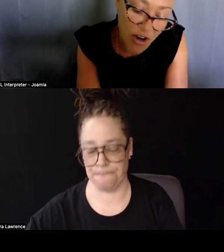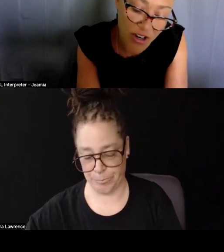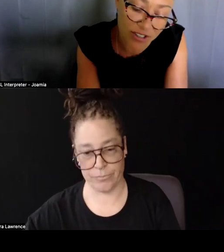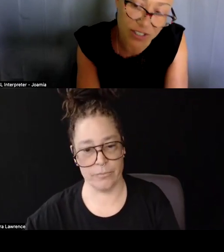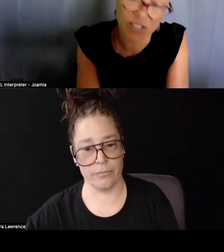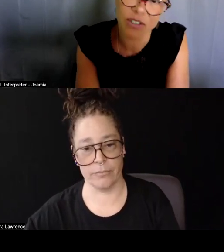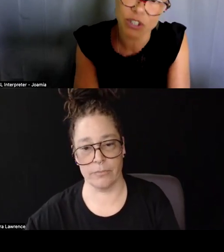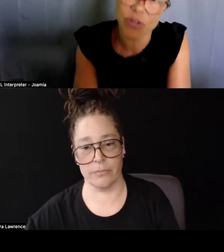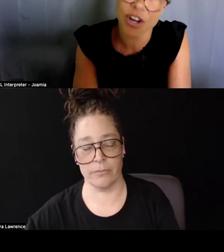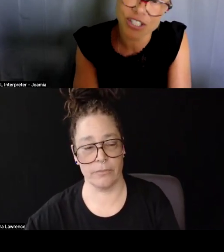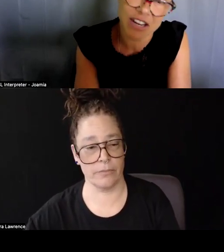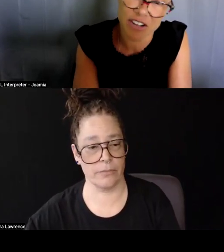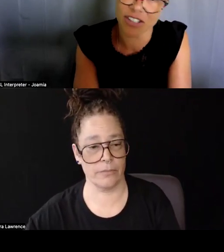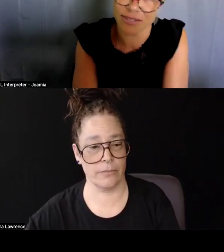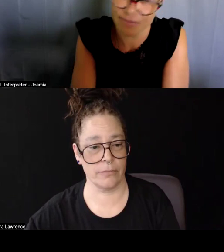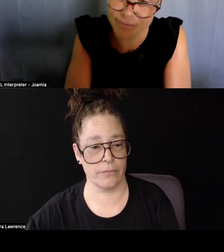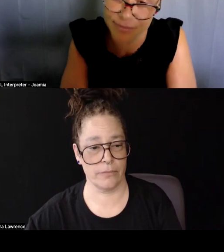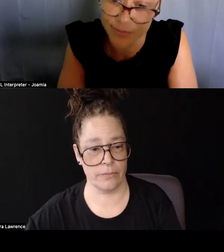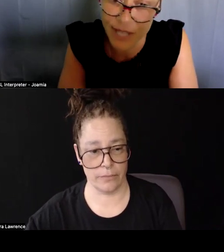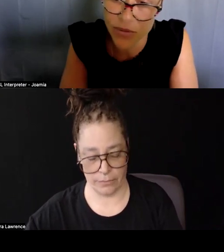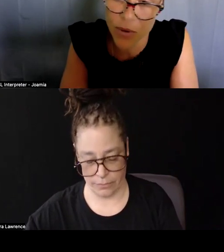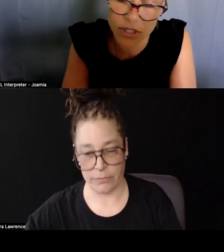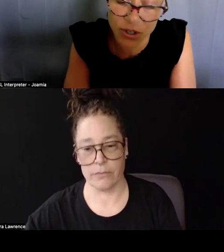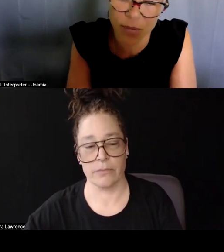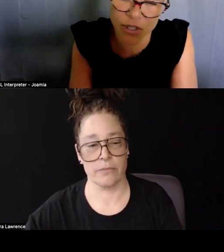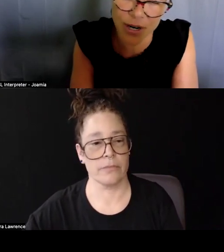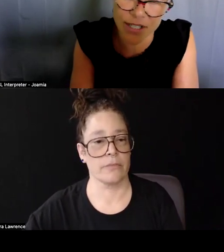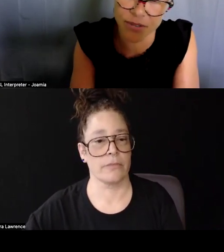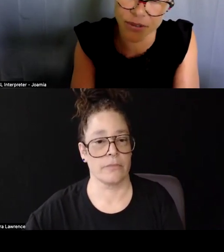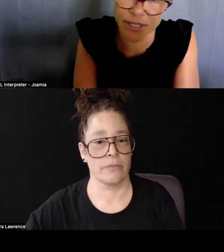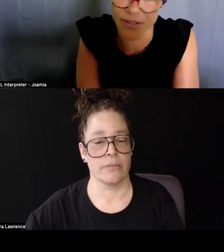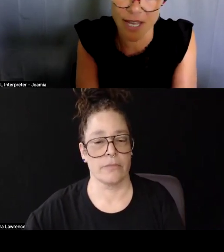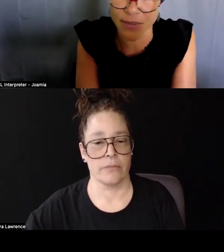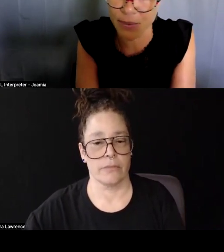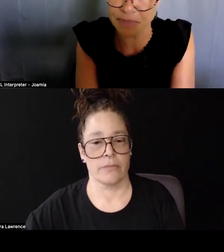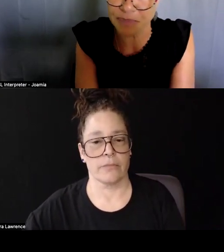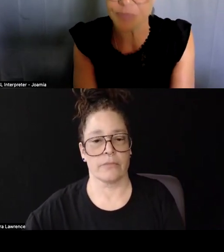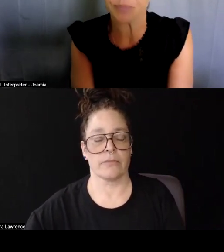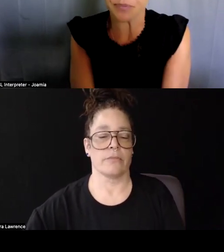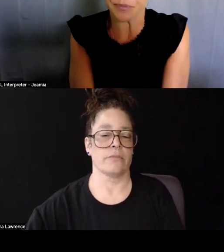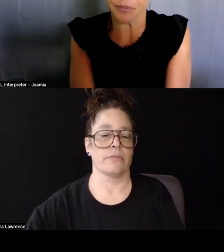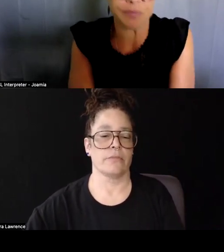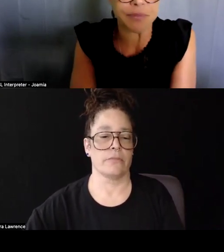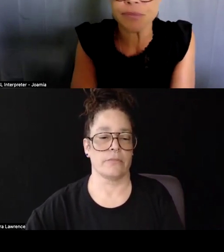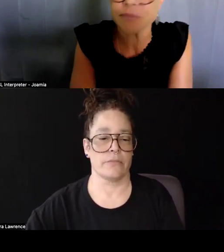name card to their skin color. That's what we're trying to avoid in the classroom.